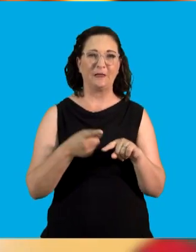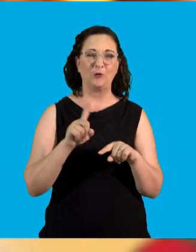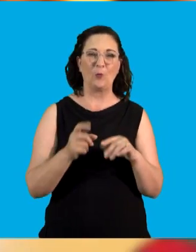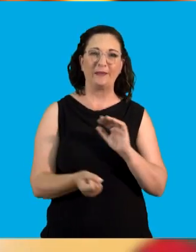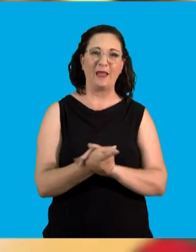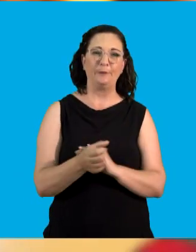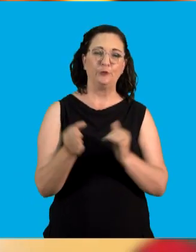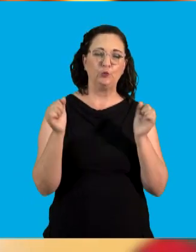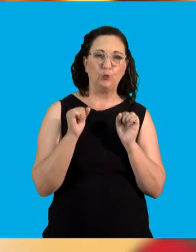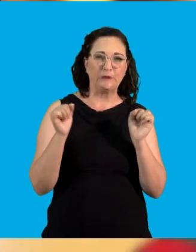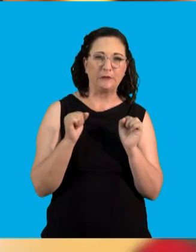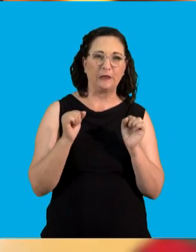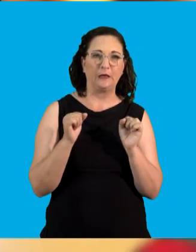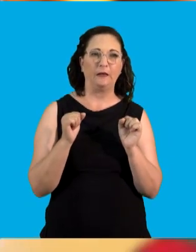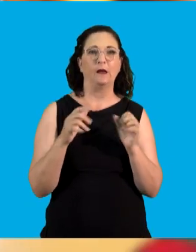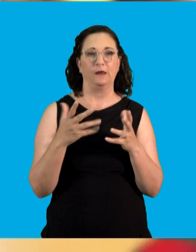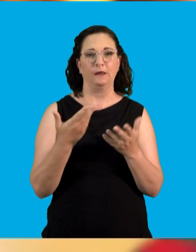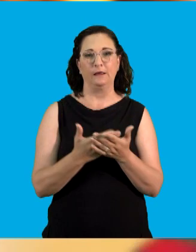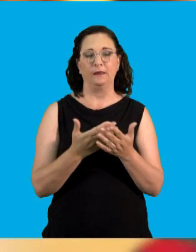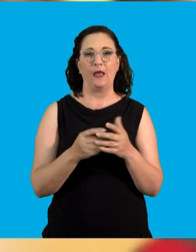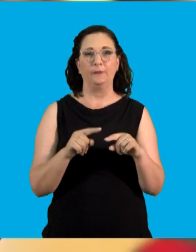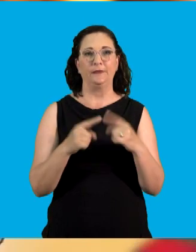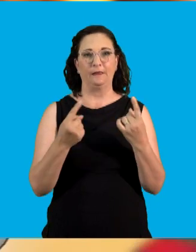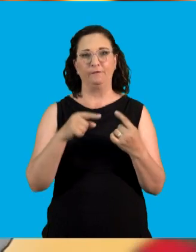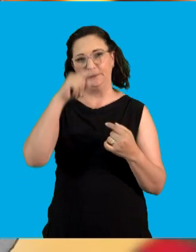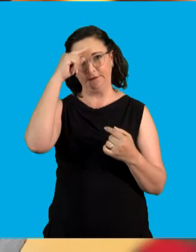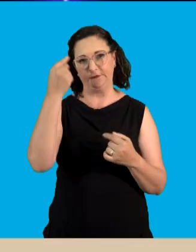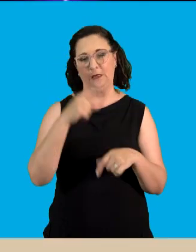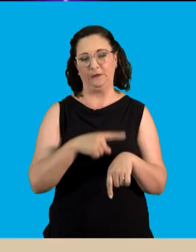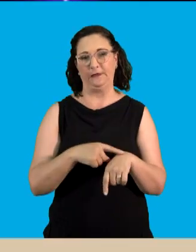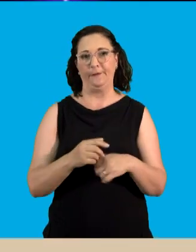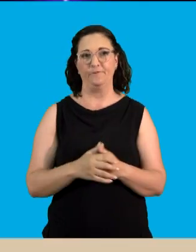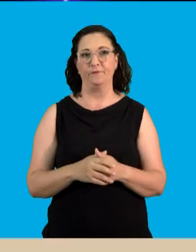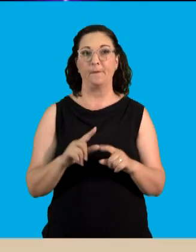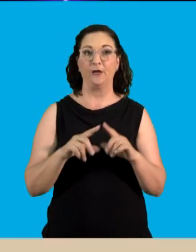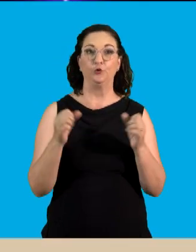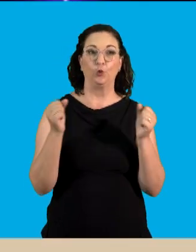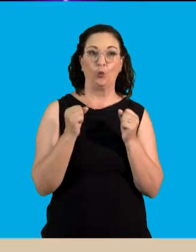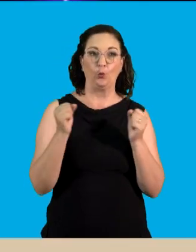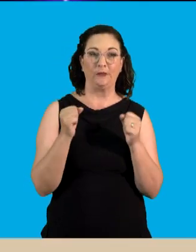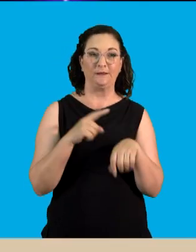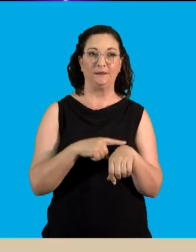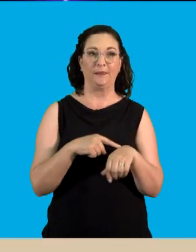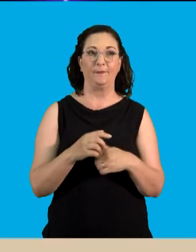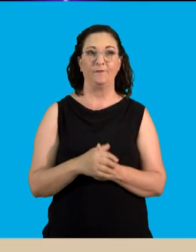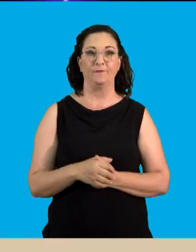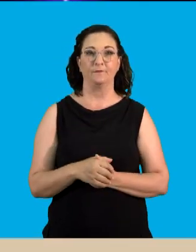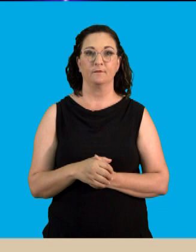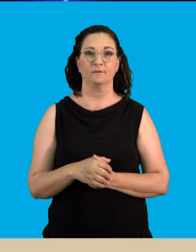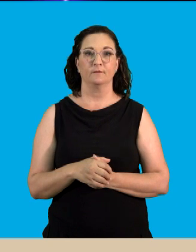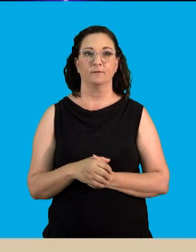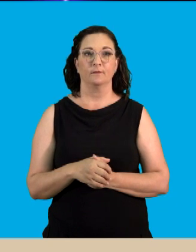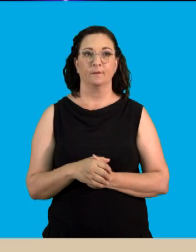in winter, and sometimes it's different with how it looks like in summer, all right? In winter, slowly scan